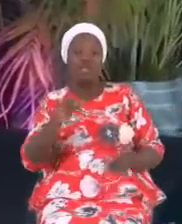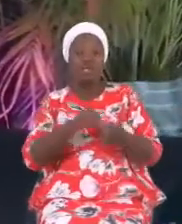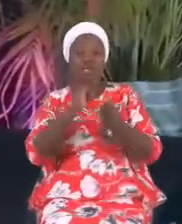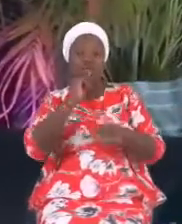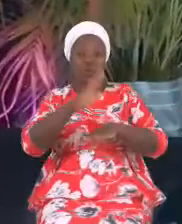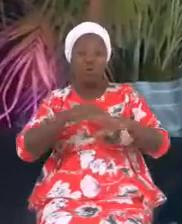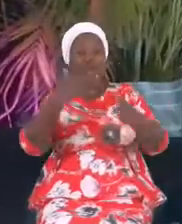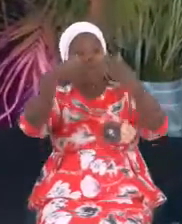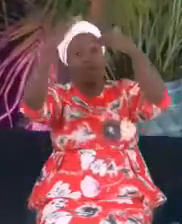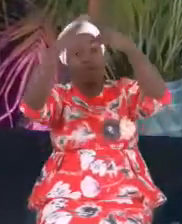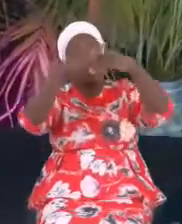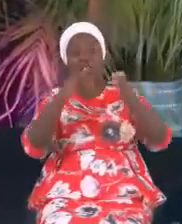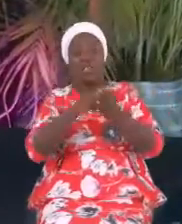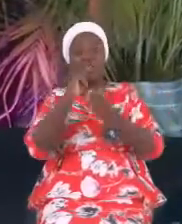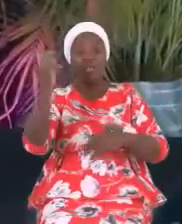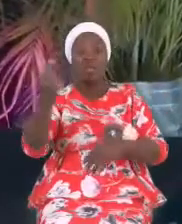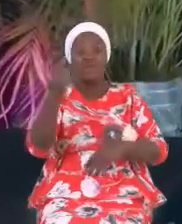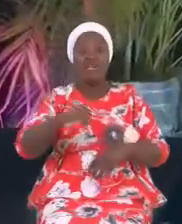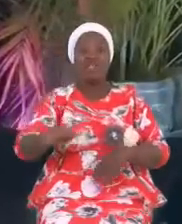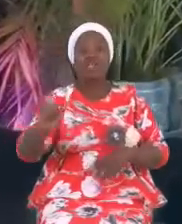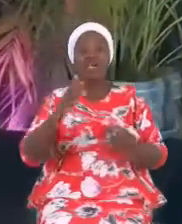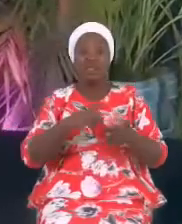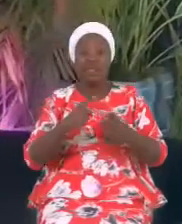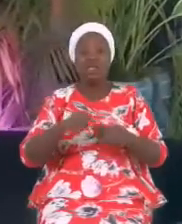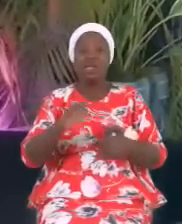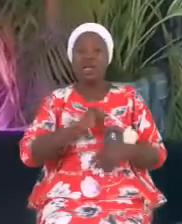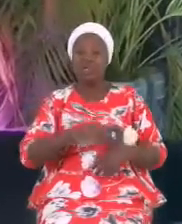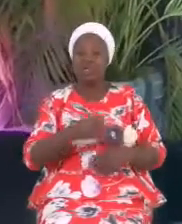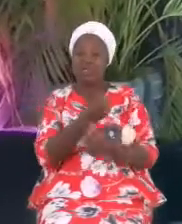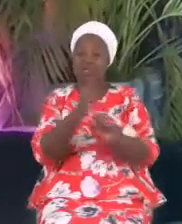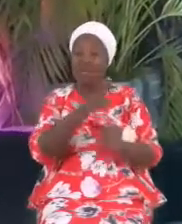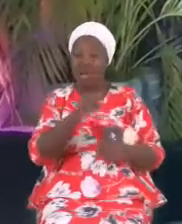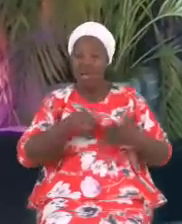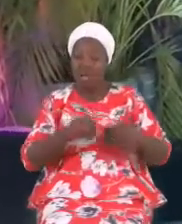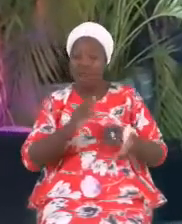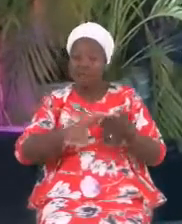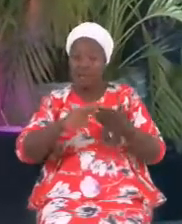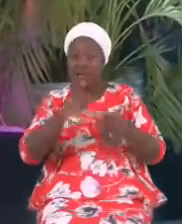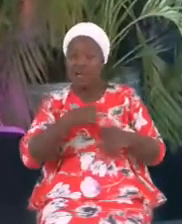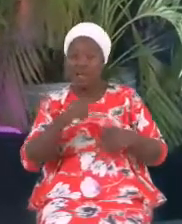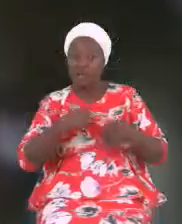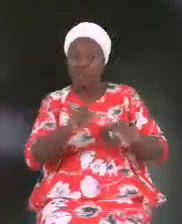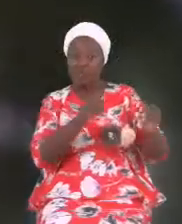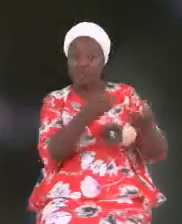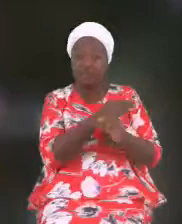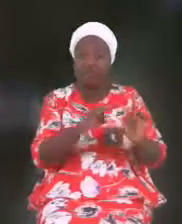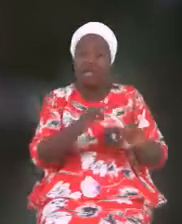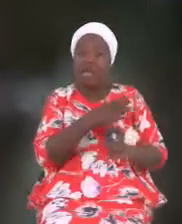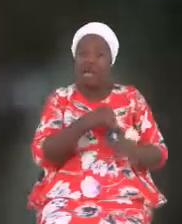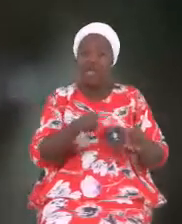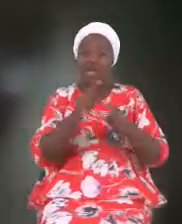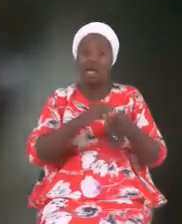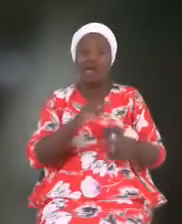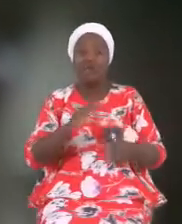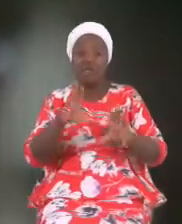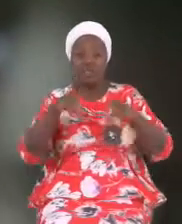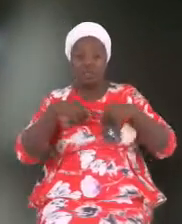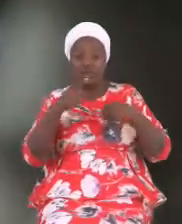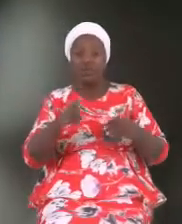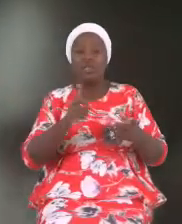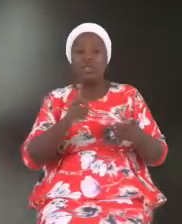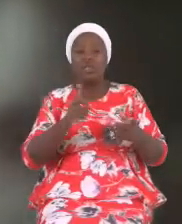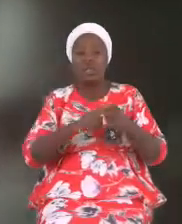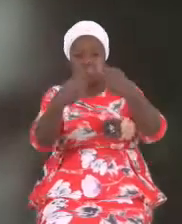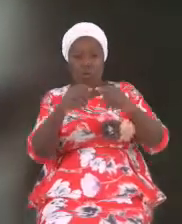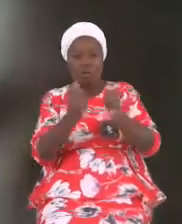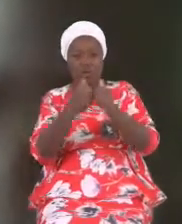is everlasting. As I have saved you and forgiven you and set you free, as I have healed you, come on, I want to